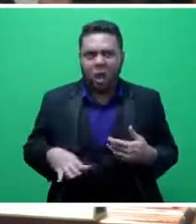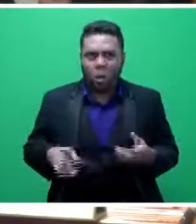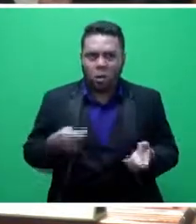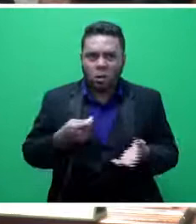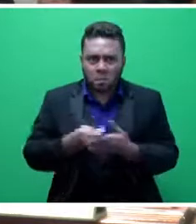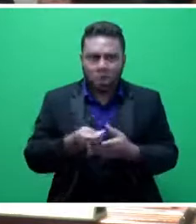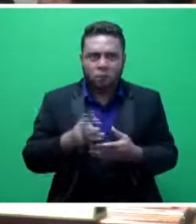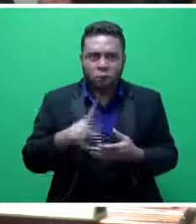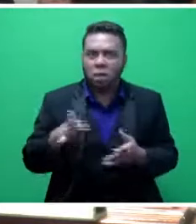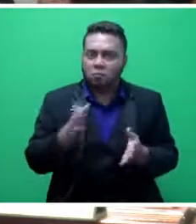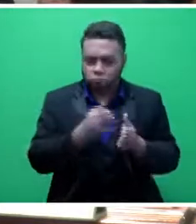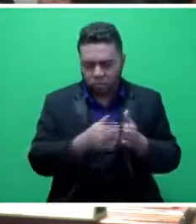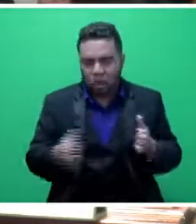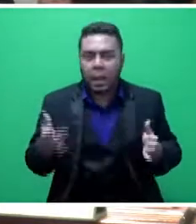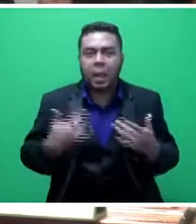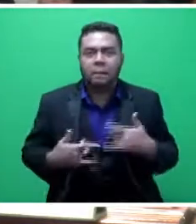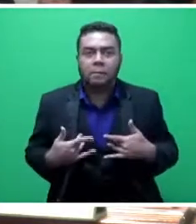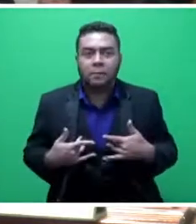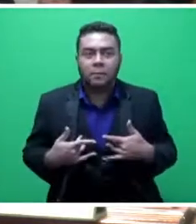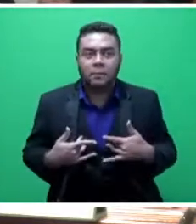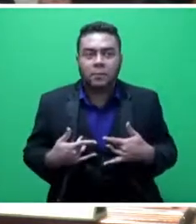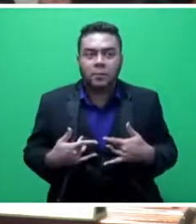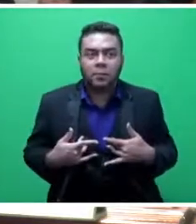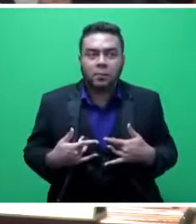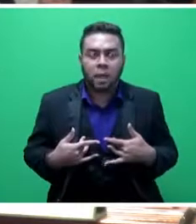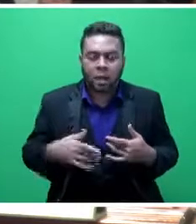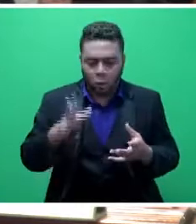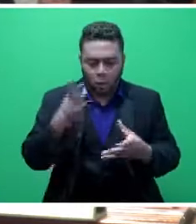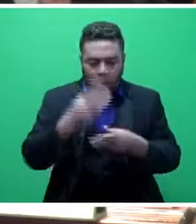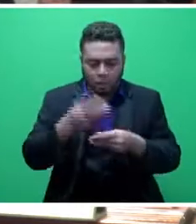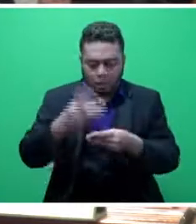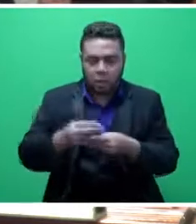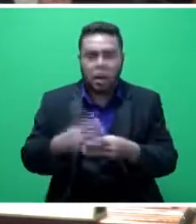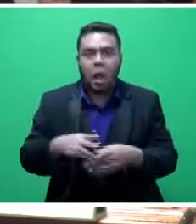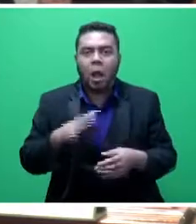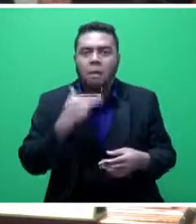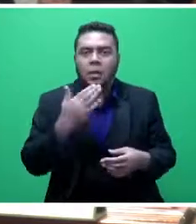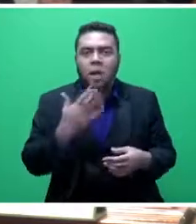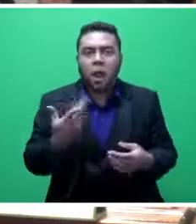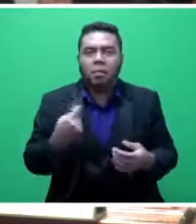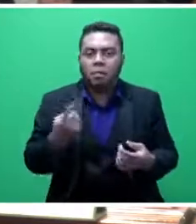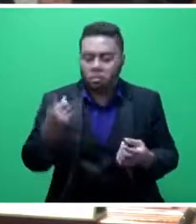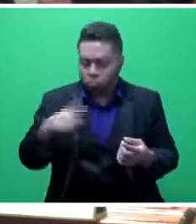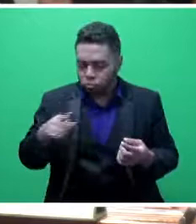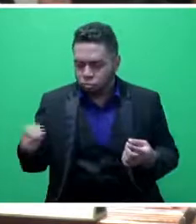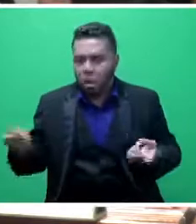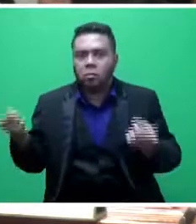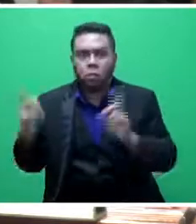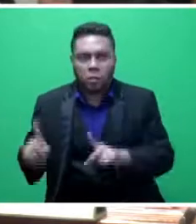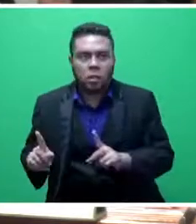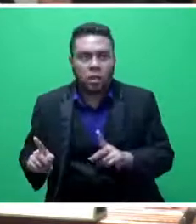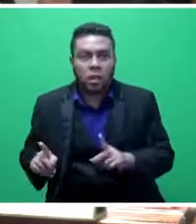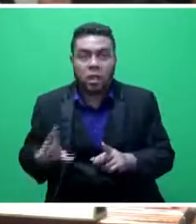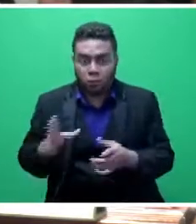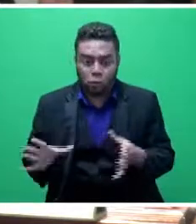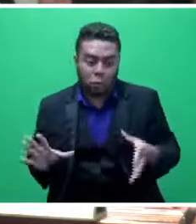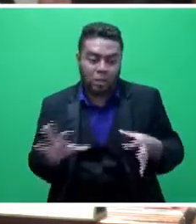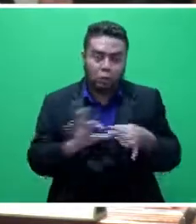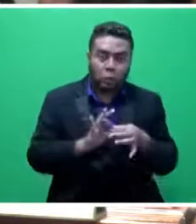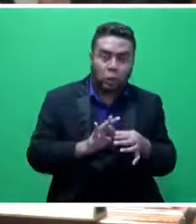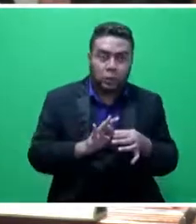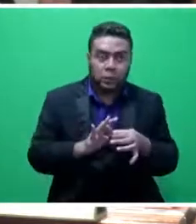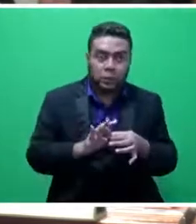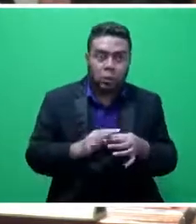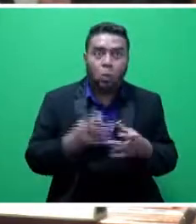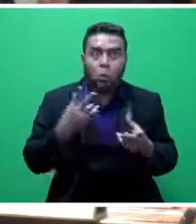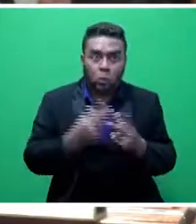paid for the rest of my life. And they'll calculate the amount you get until you die. If you do a joint, in other words, you do it